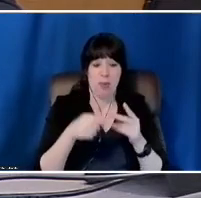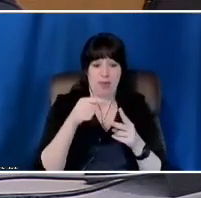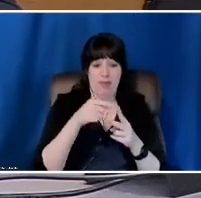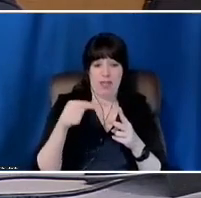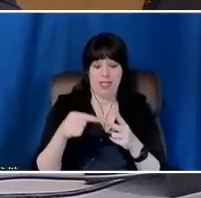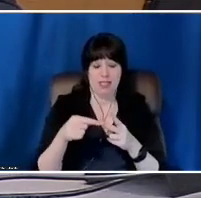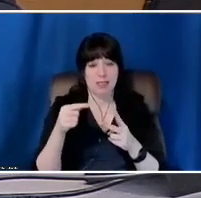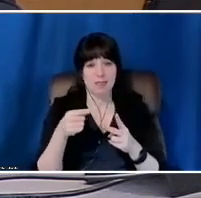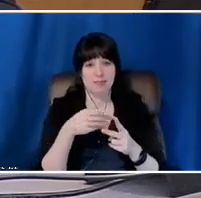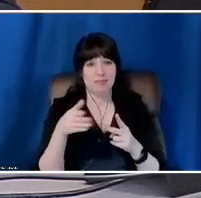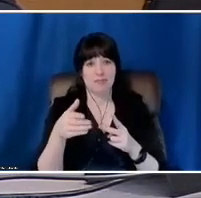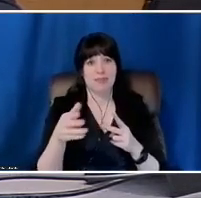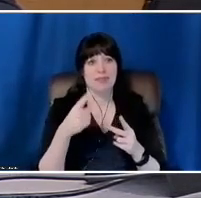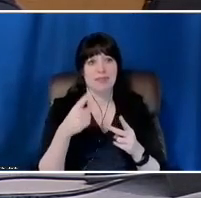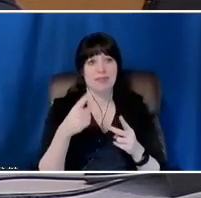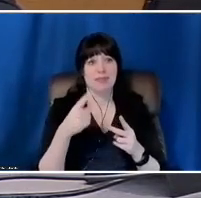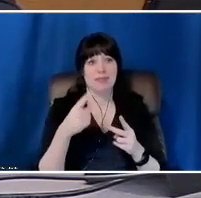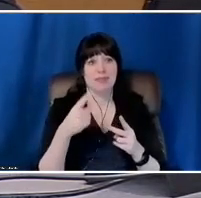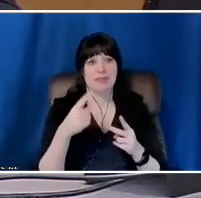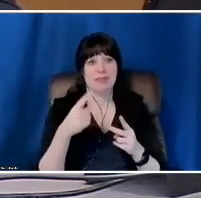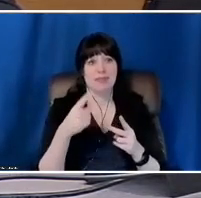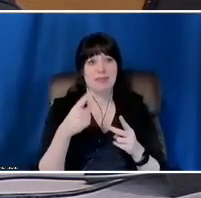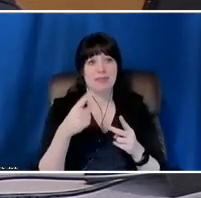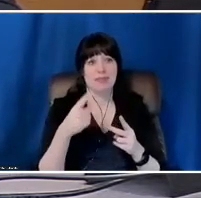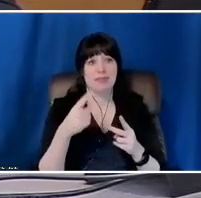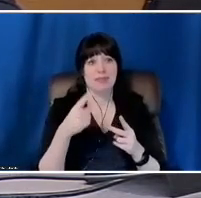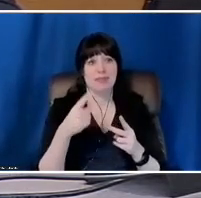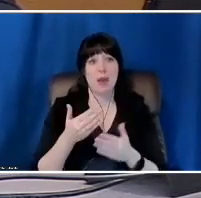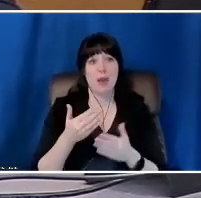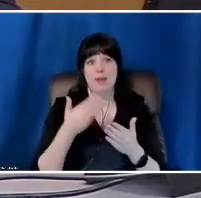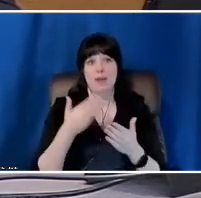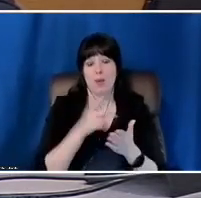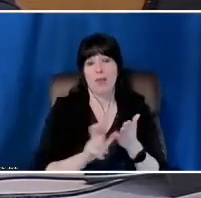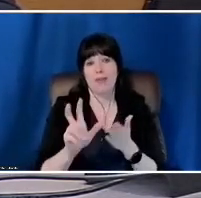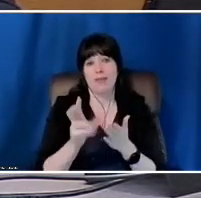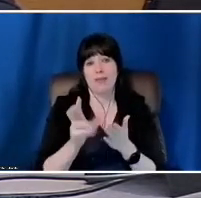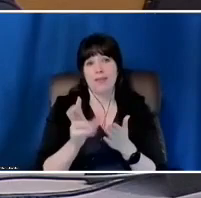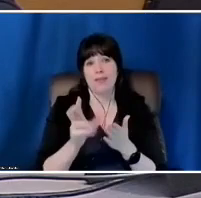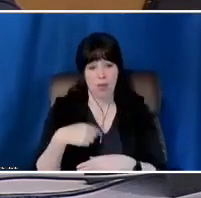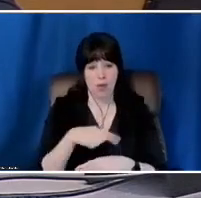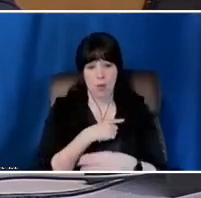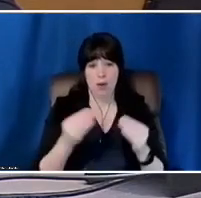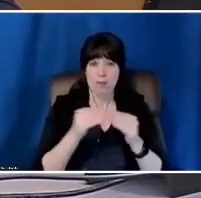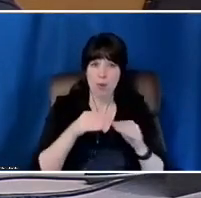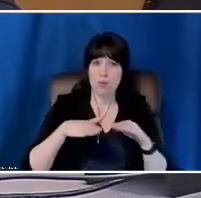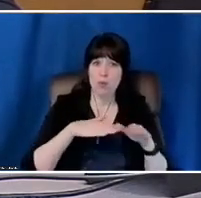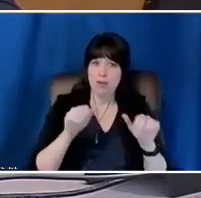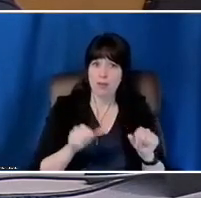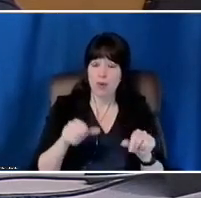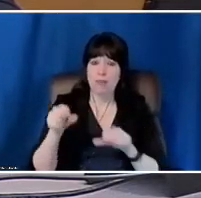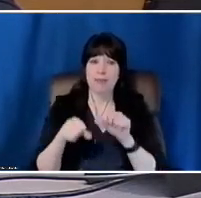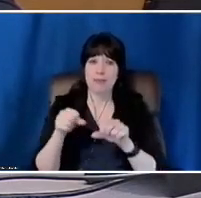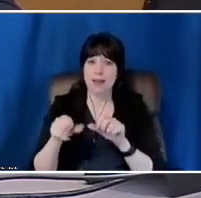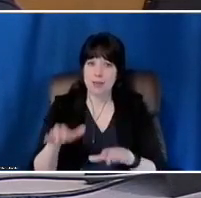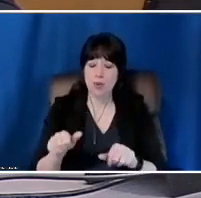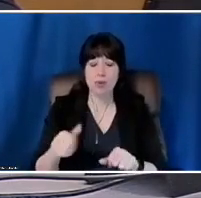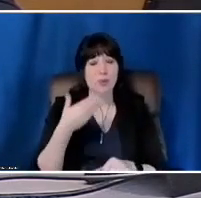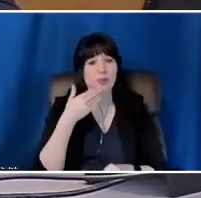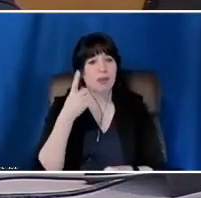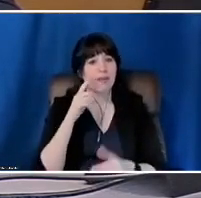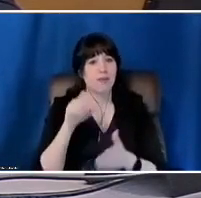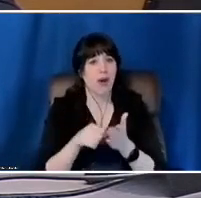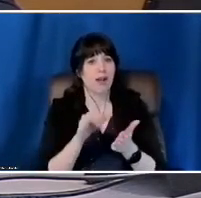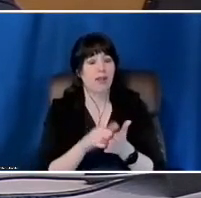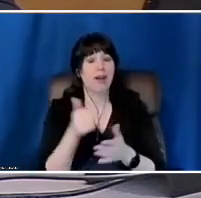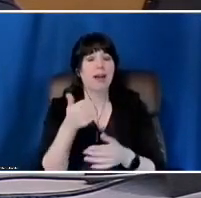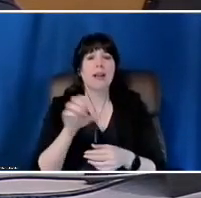in before they invest their money in Salem, to know that we're more walkable, bikeable, and that sort of thing. So thank you for highlighting that. Is there any other conversation on